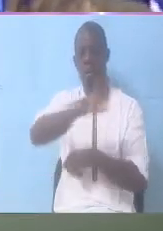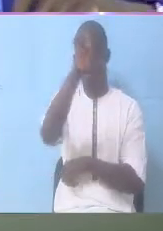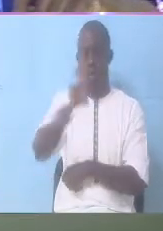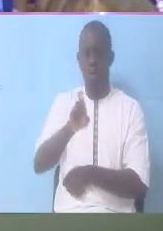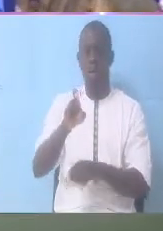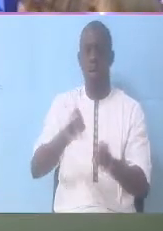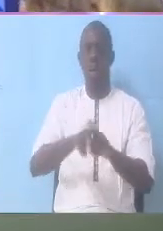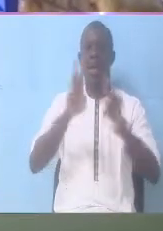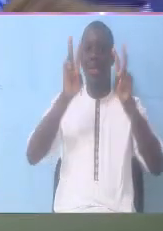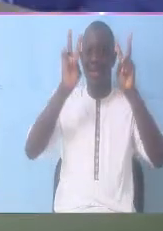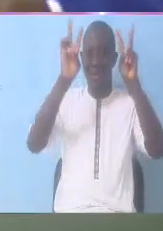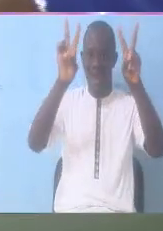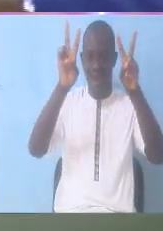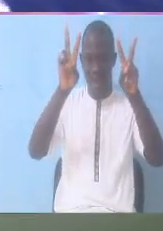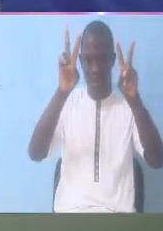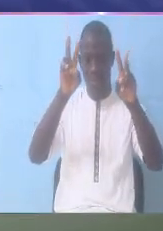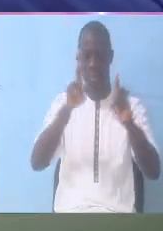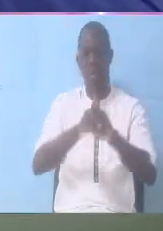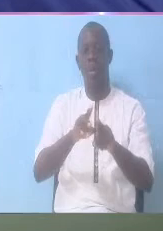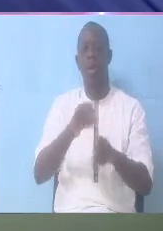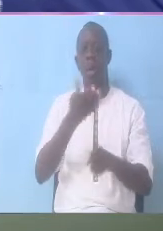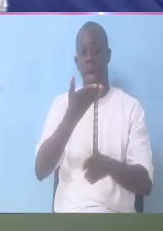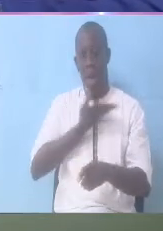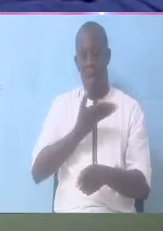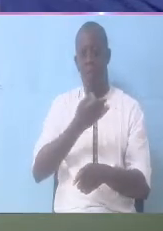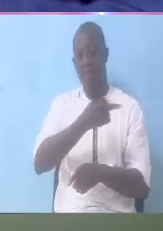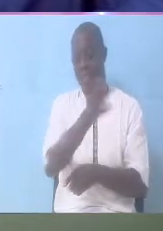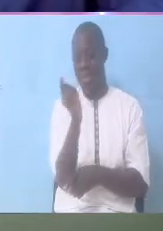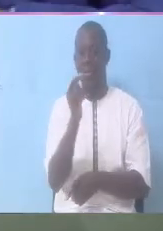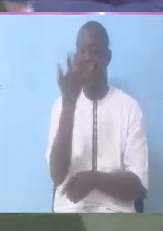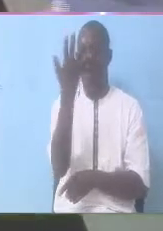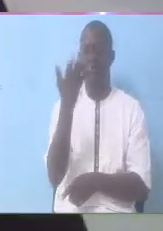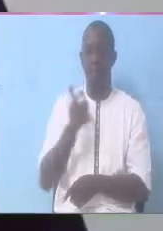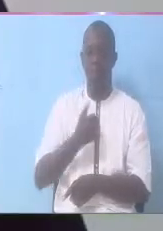Yaya Jammeh got these 5